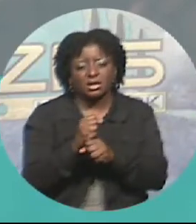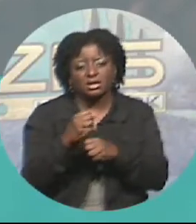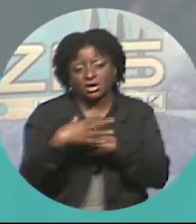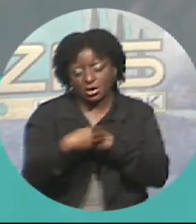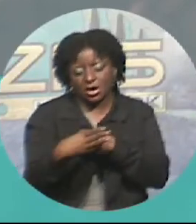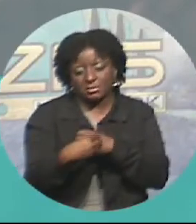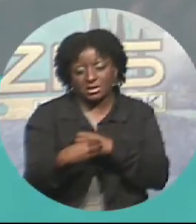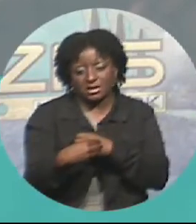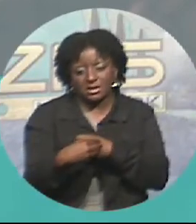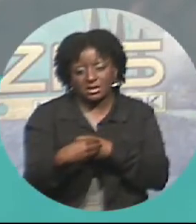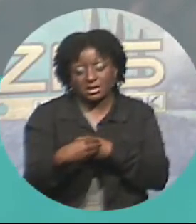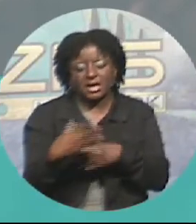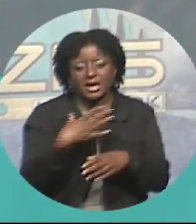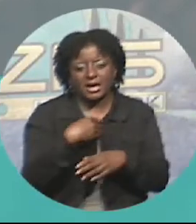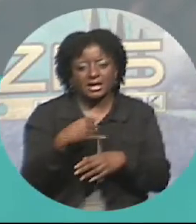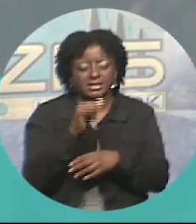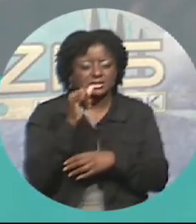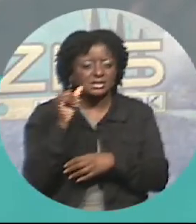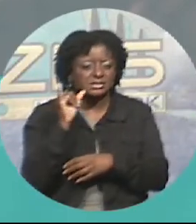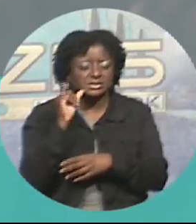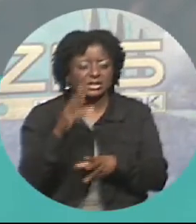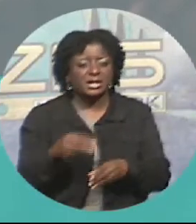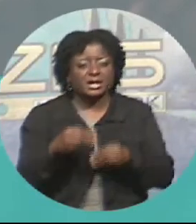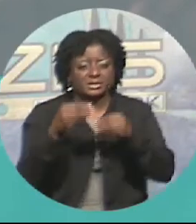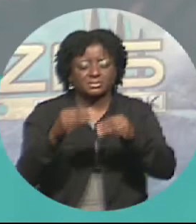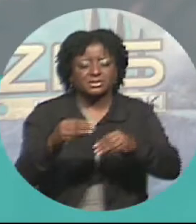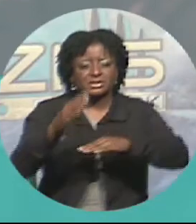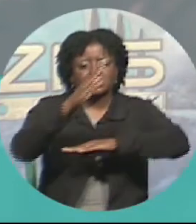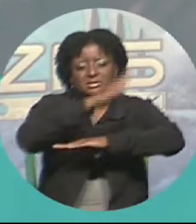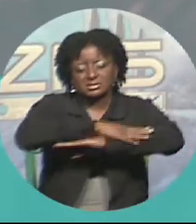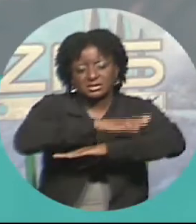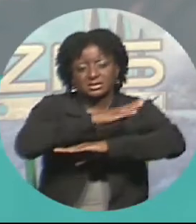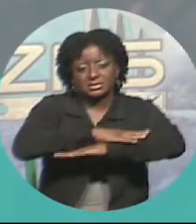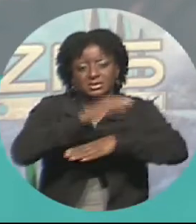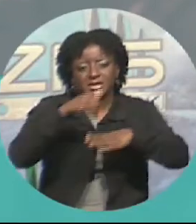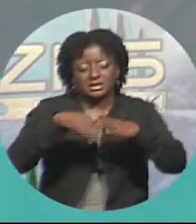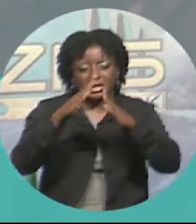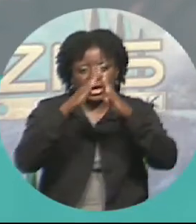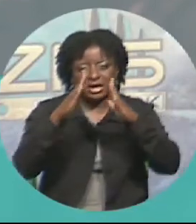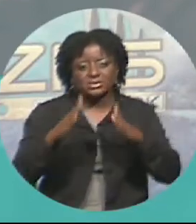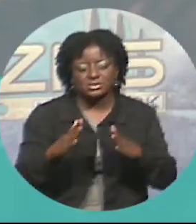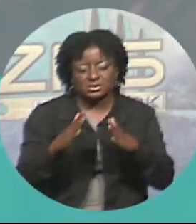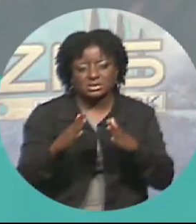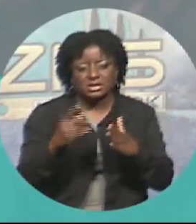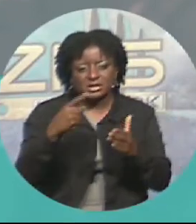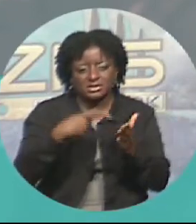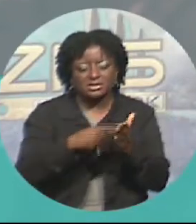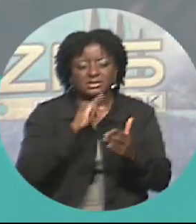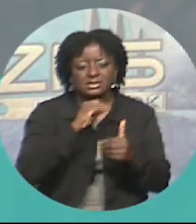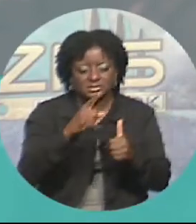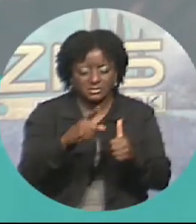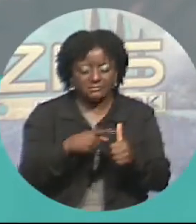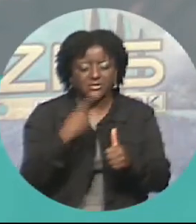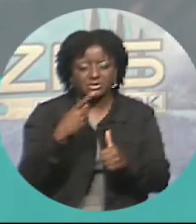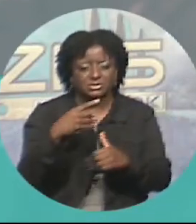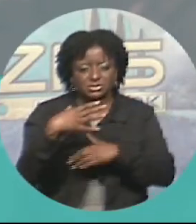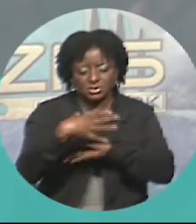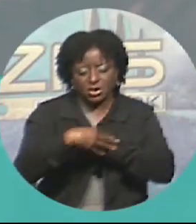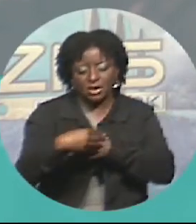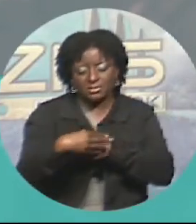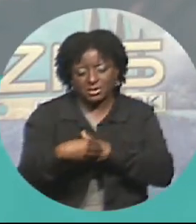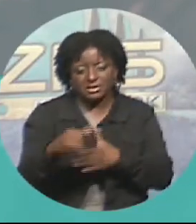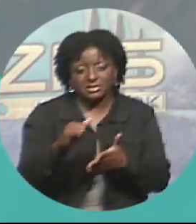earliest opportunity, which was yesterday, I tabled it. And so this was the first copy, apparently, that speaks to